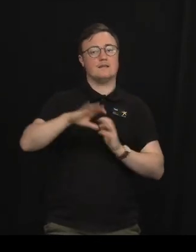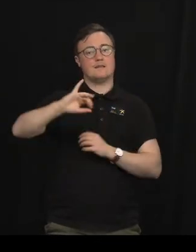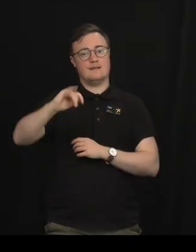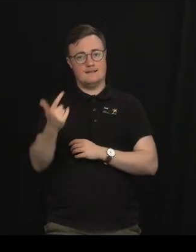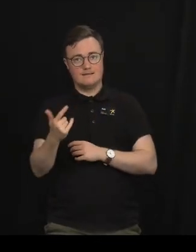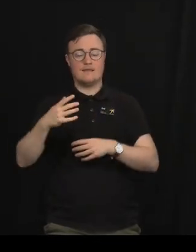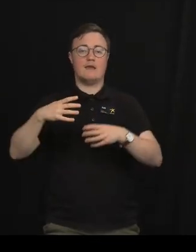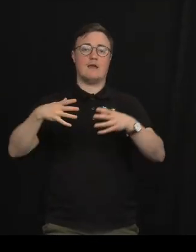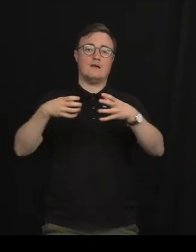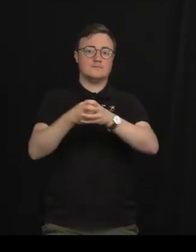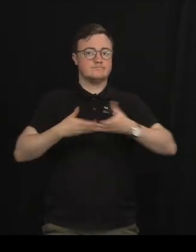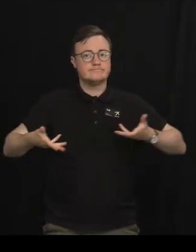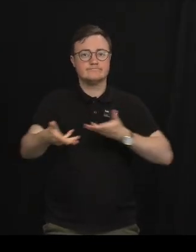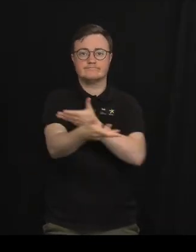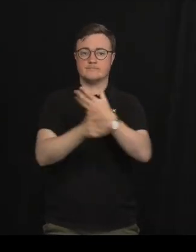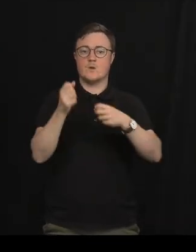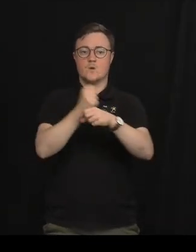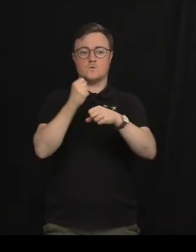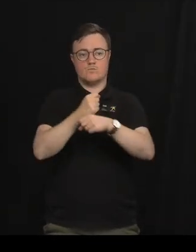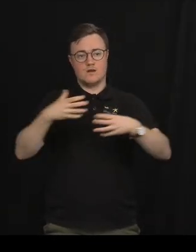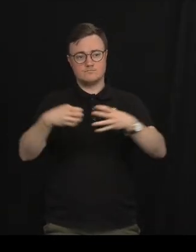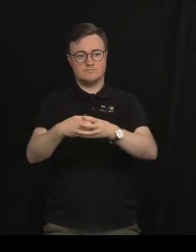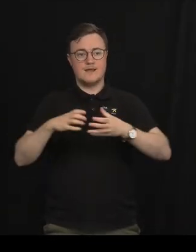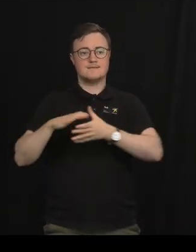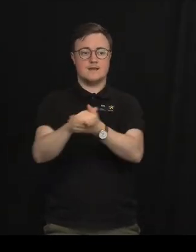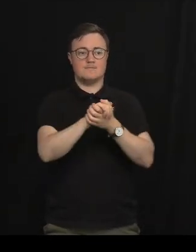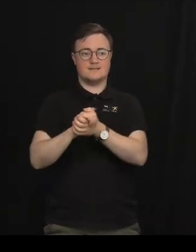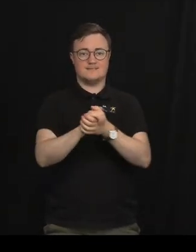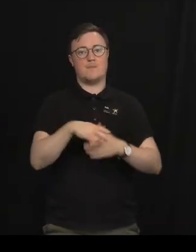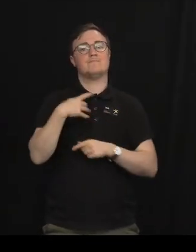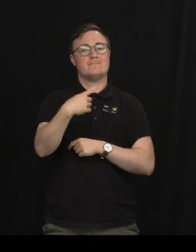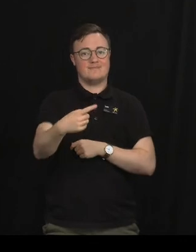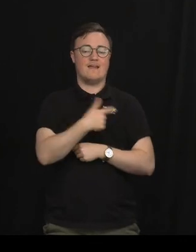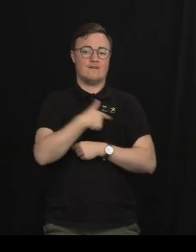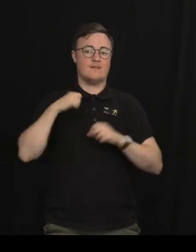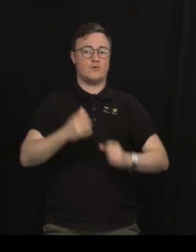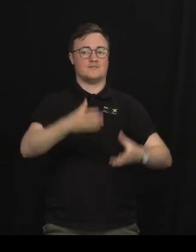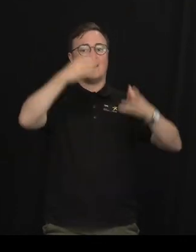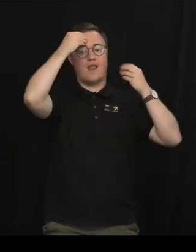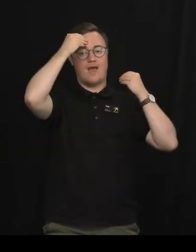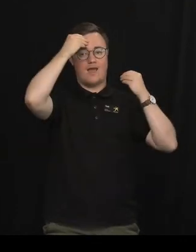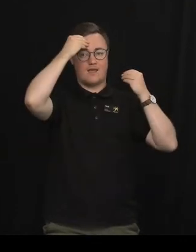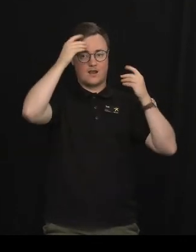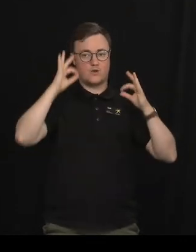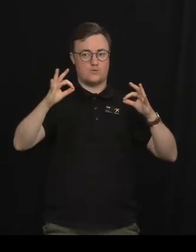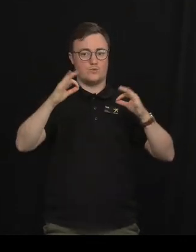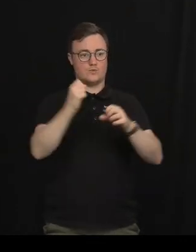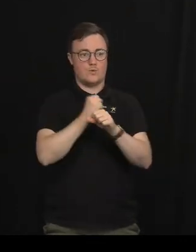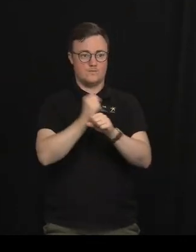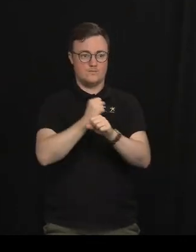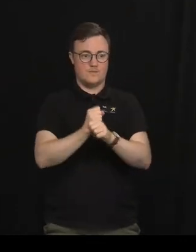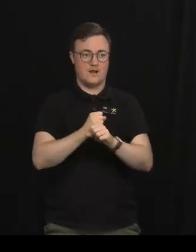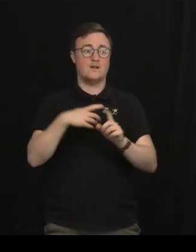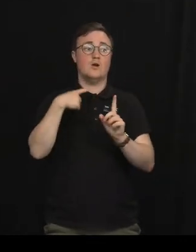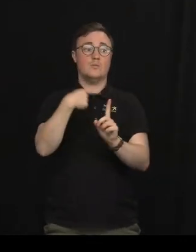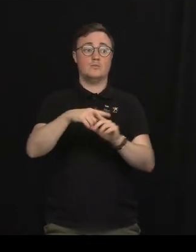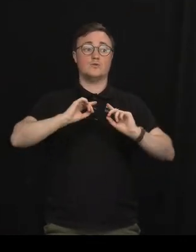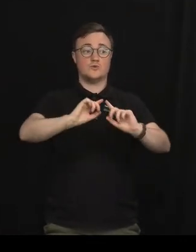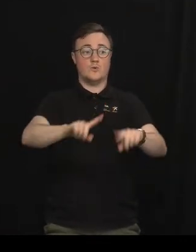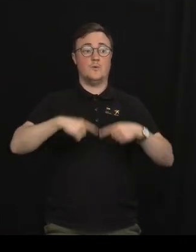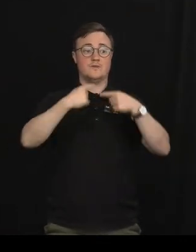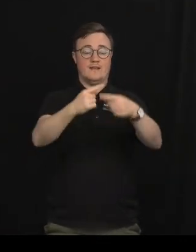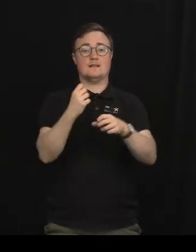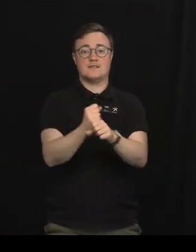that we need to really miss from the pandemics, and we learn from this. And the other, development research. In